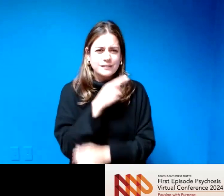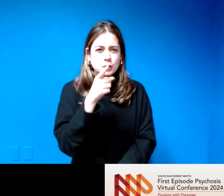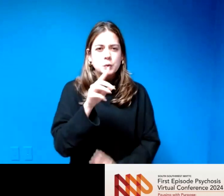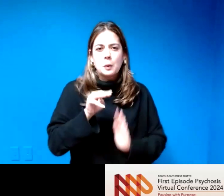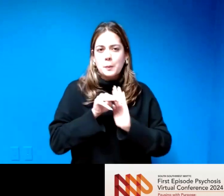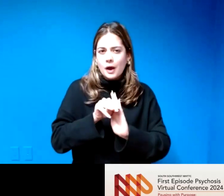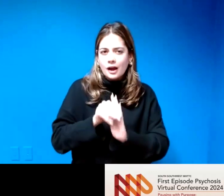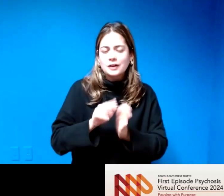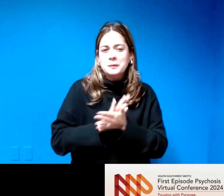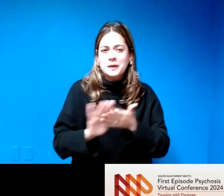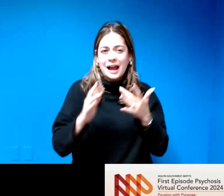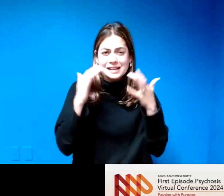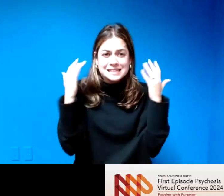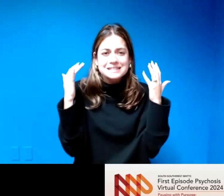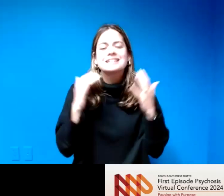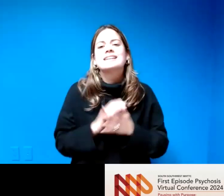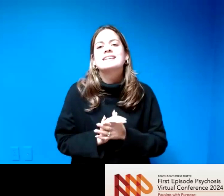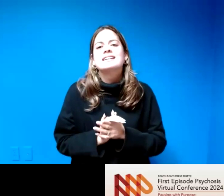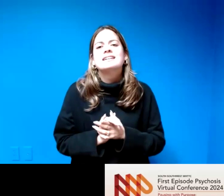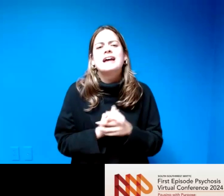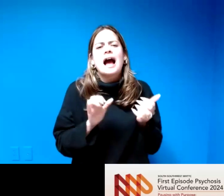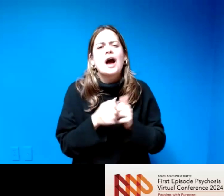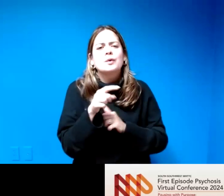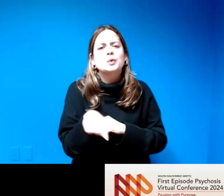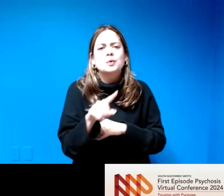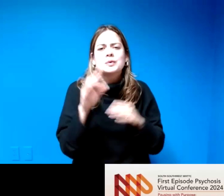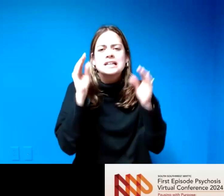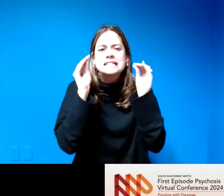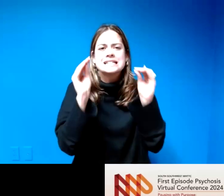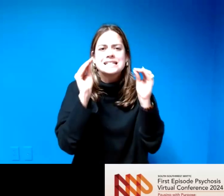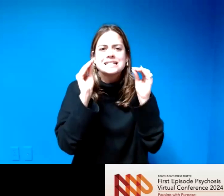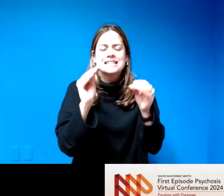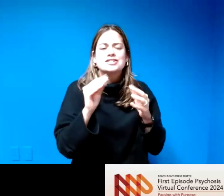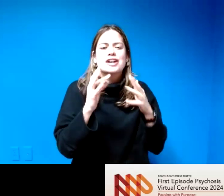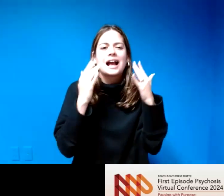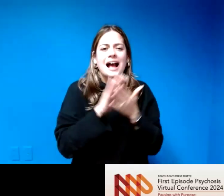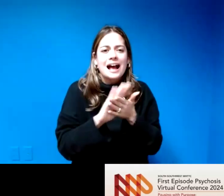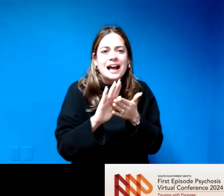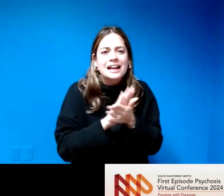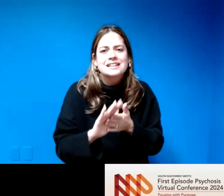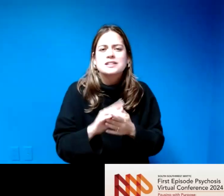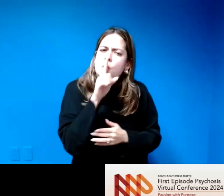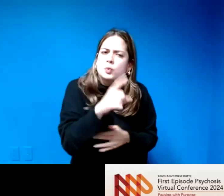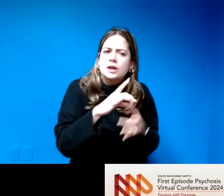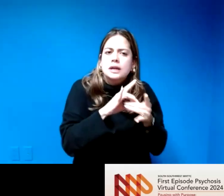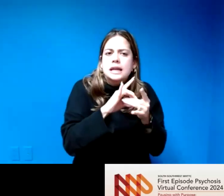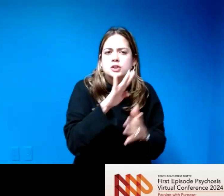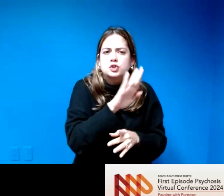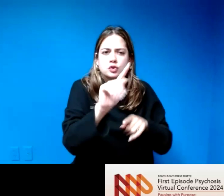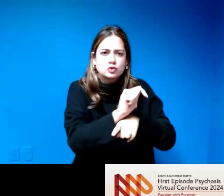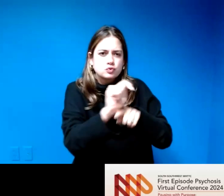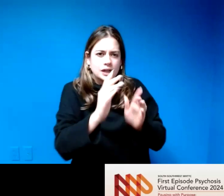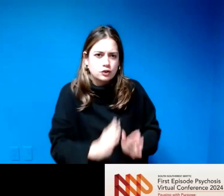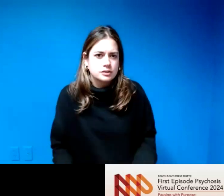model kindness. And they ask, how do you teach kindness and genuine connection to your trainees?